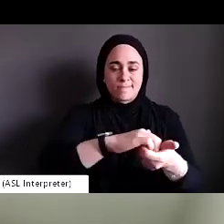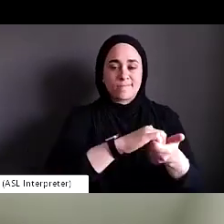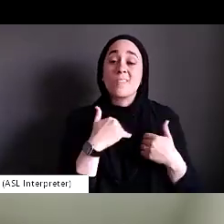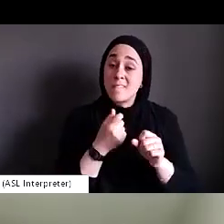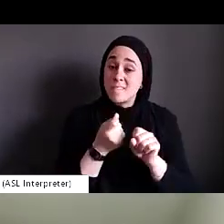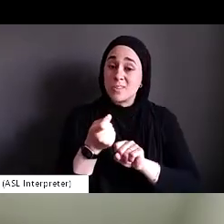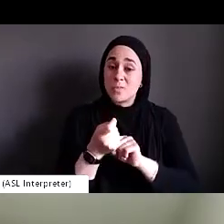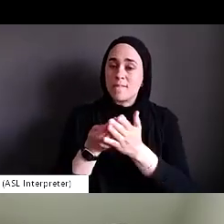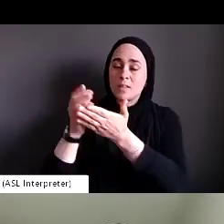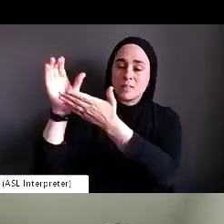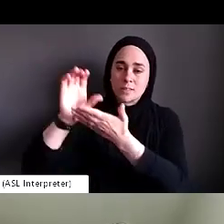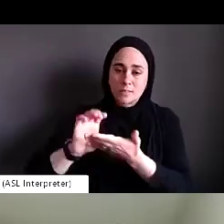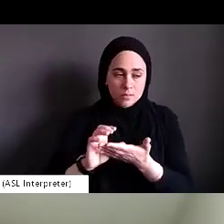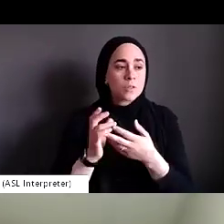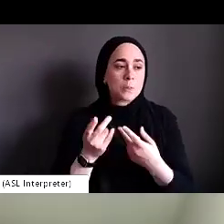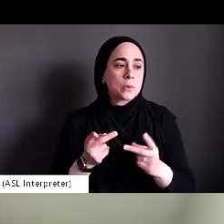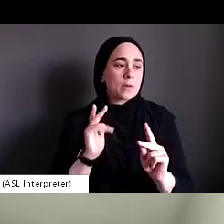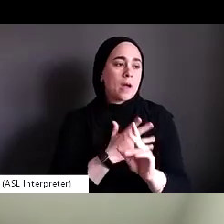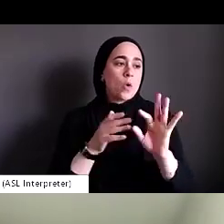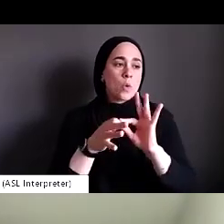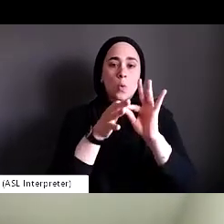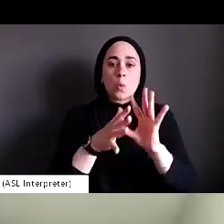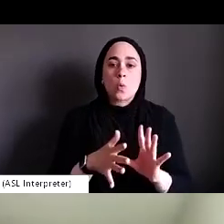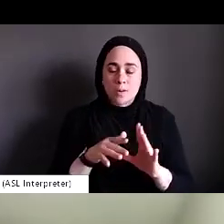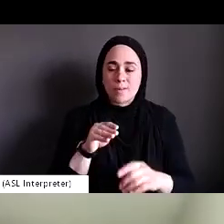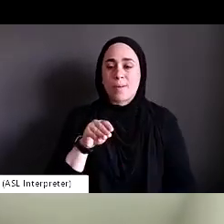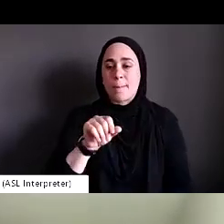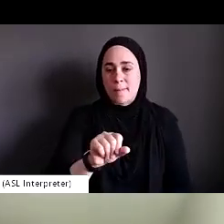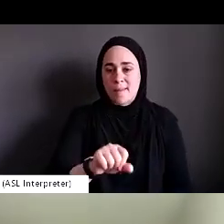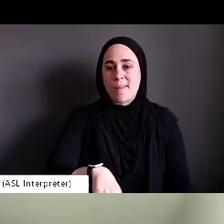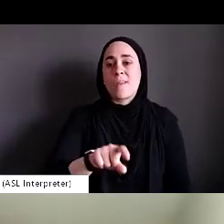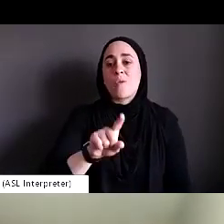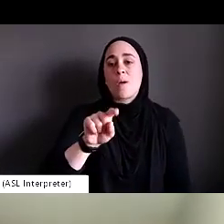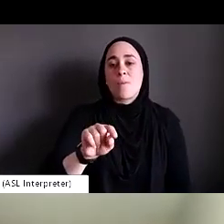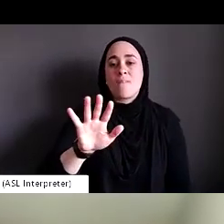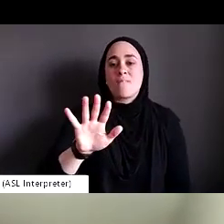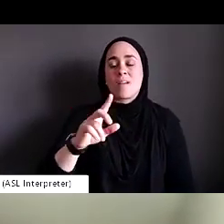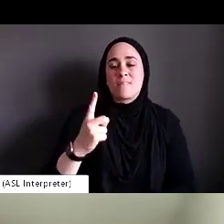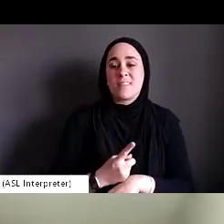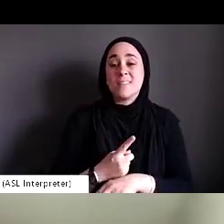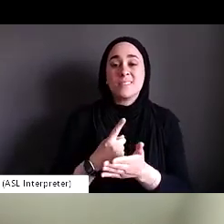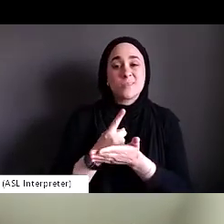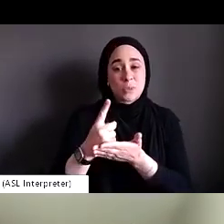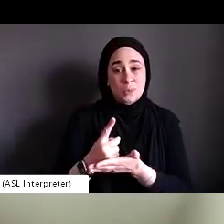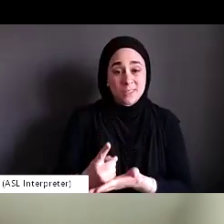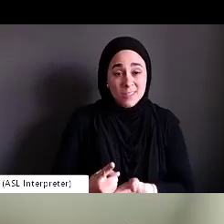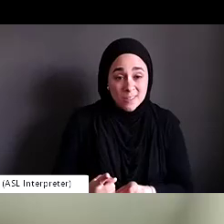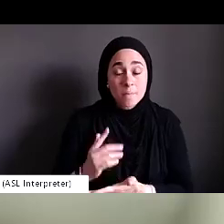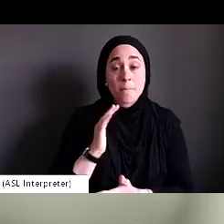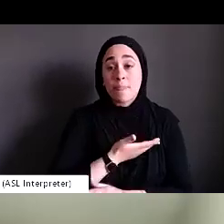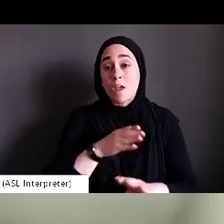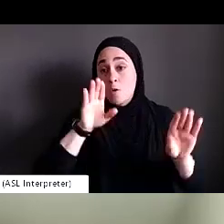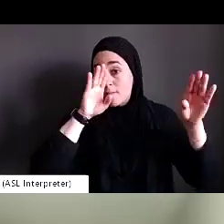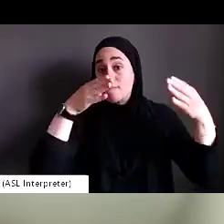allows for our coordinator to be employed 1.5 days a week. So really our main focus is on